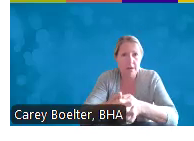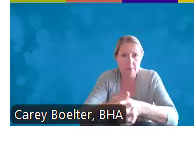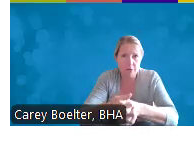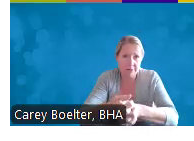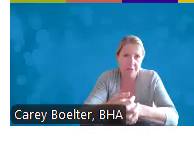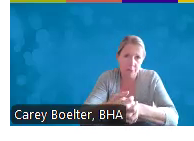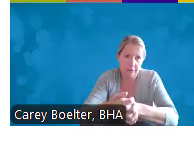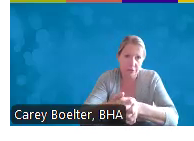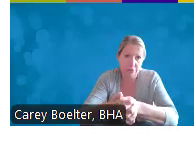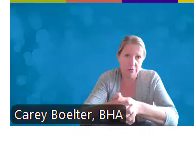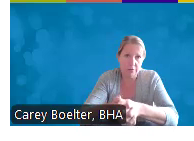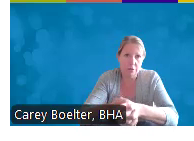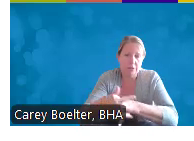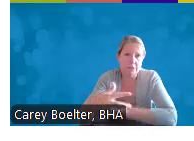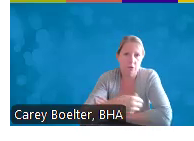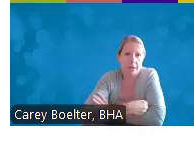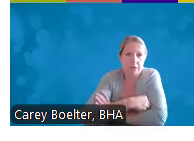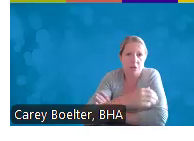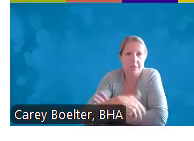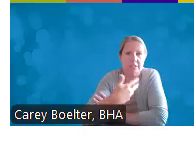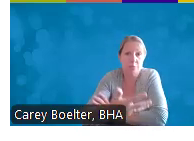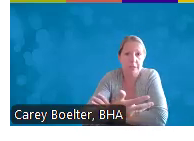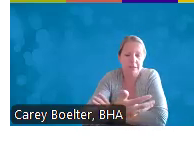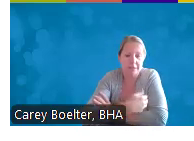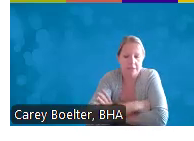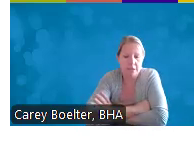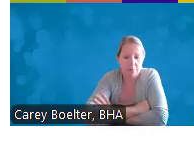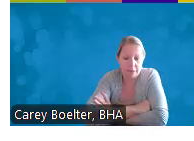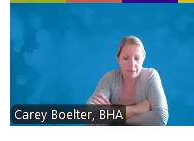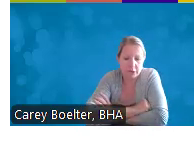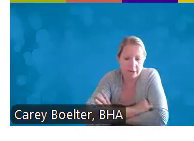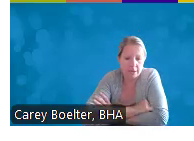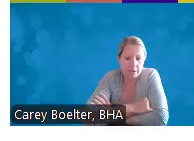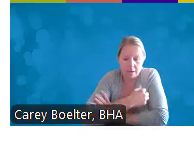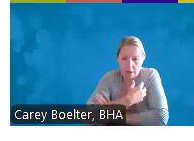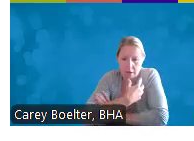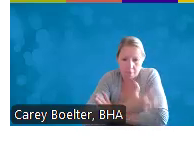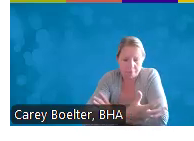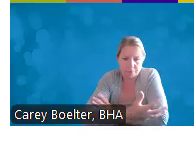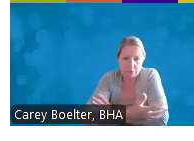order to become a crisis professional, you need to complete the BHA